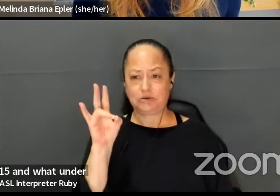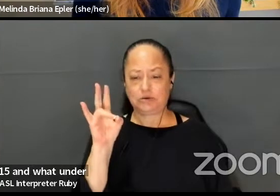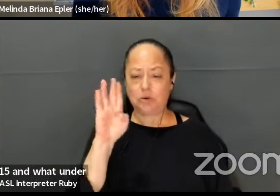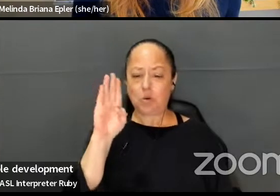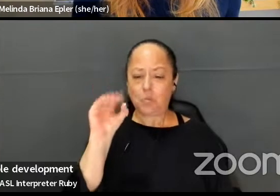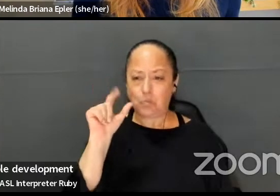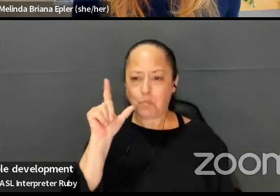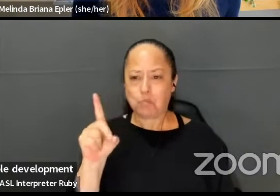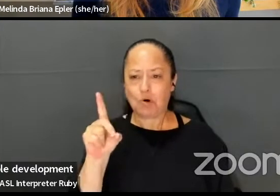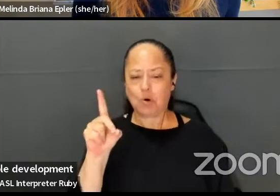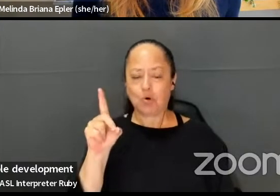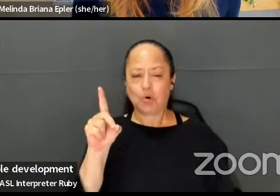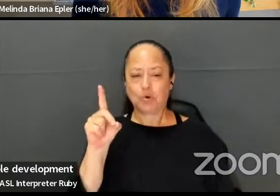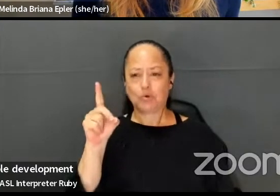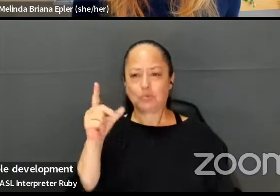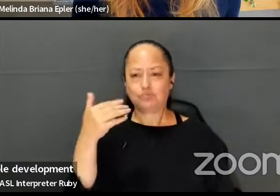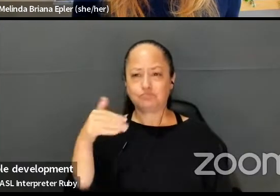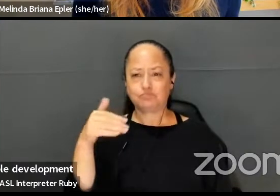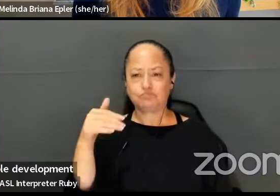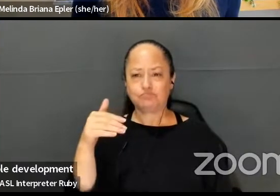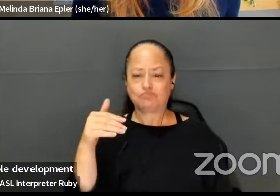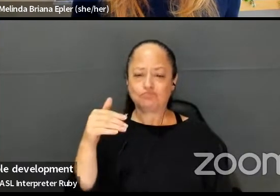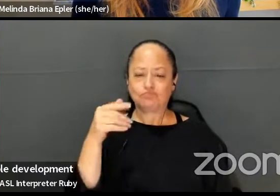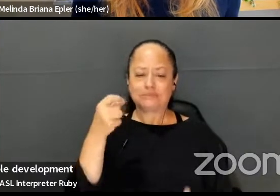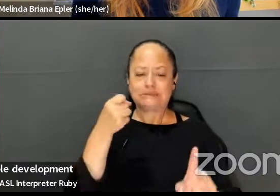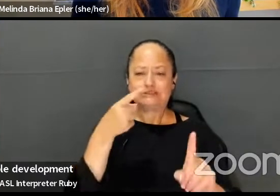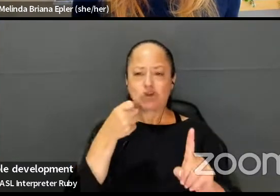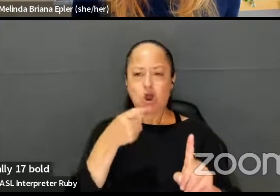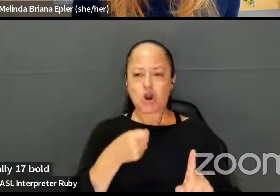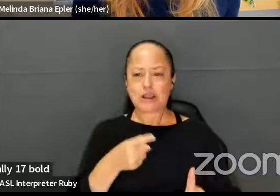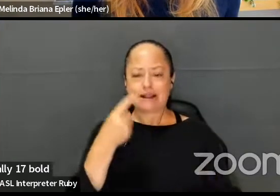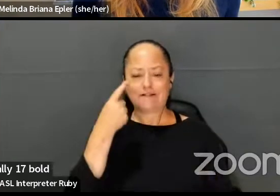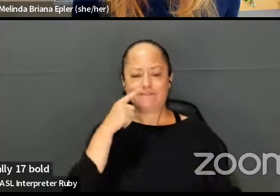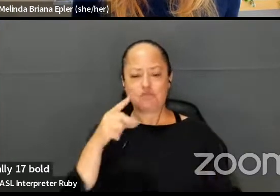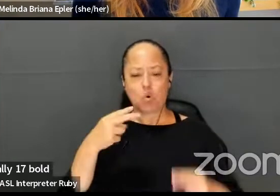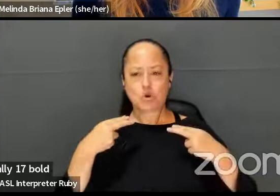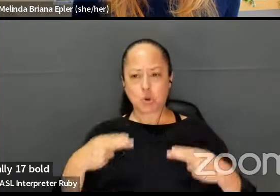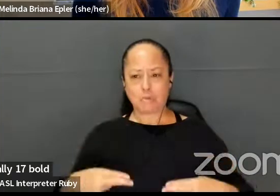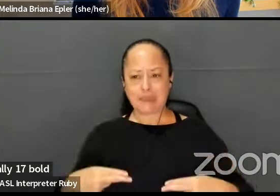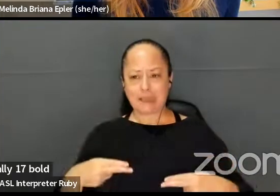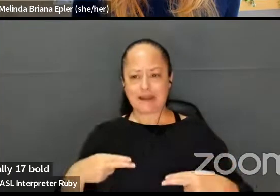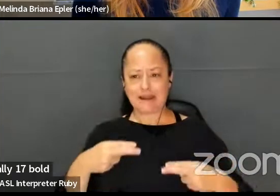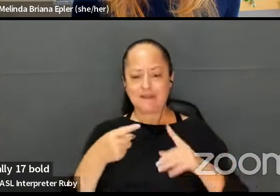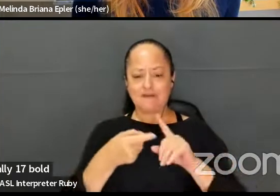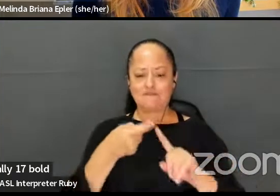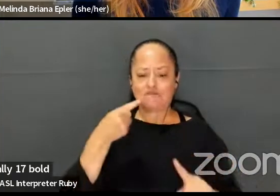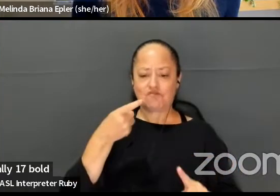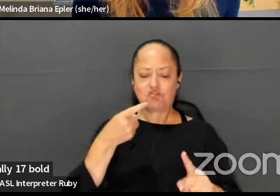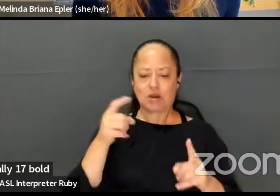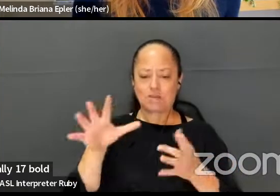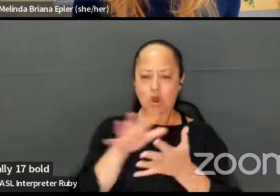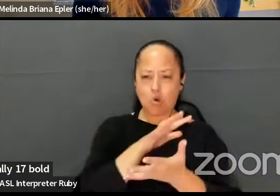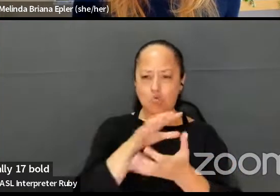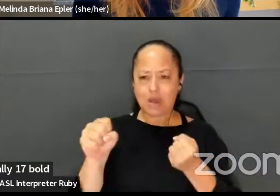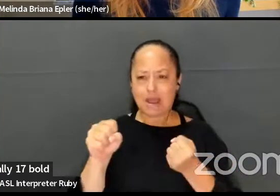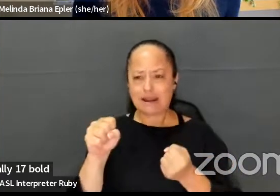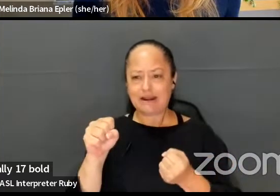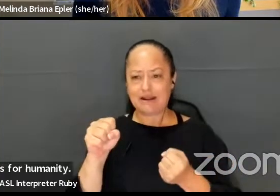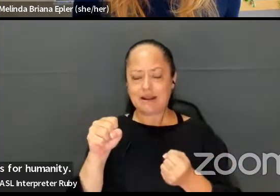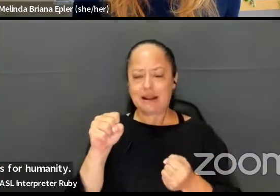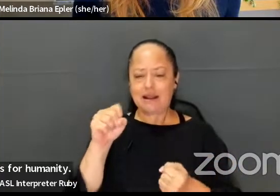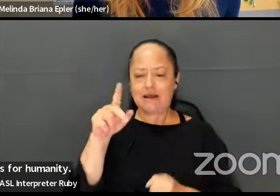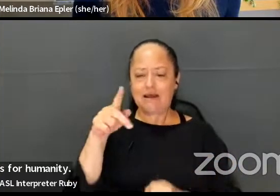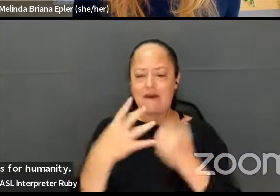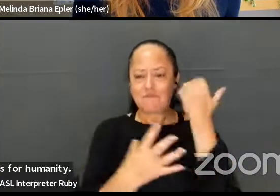bold, audacious targets for humanity. Everything from the eradication of extreme